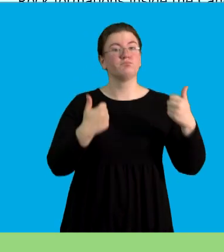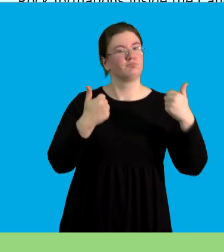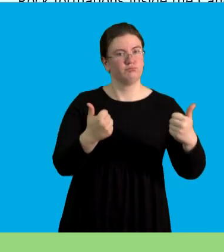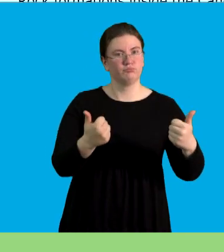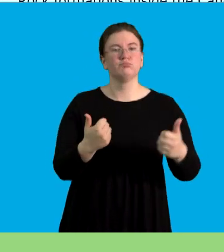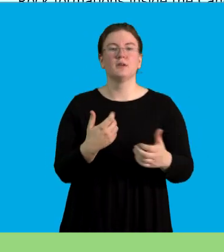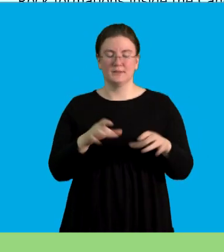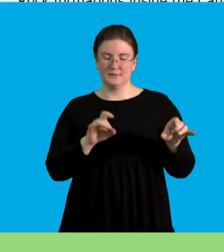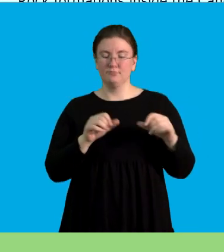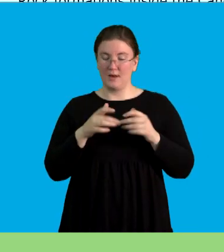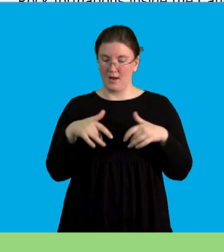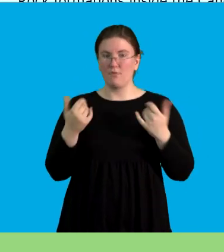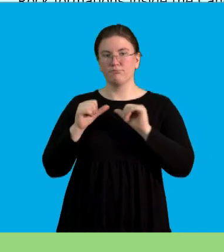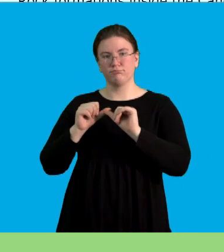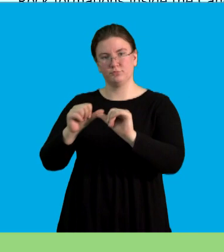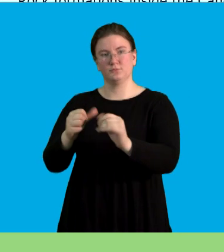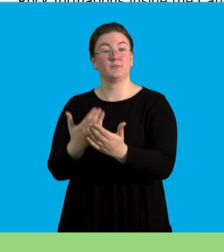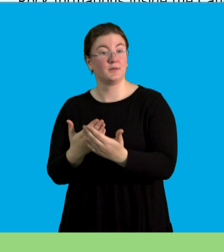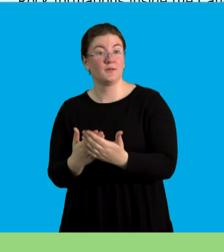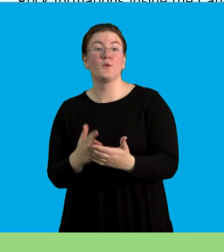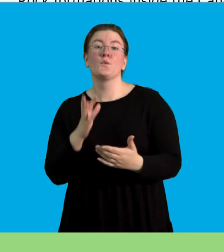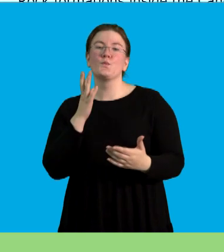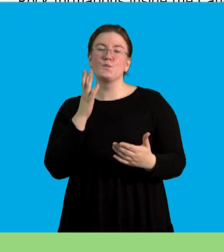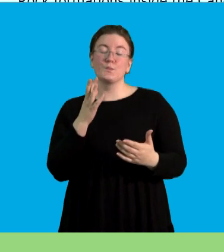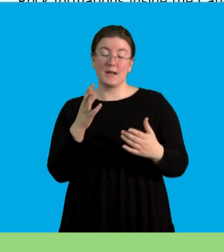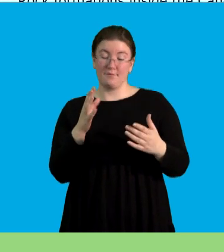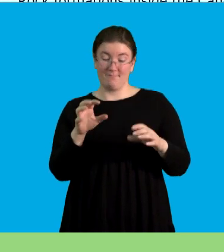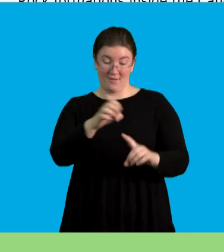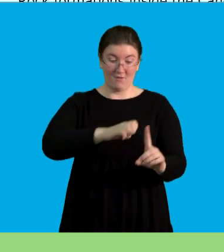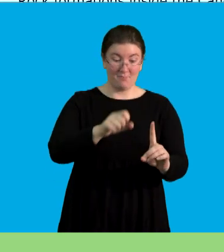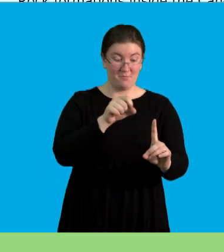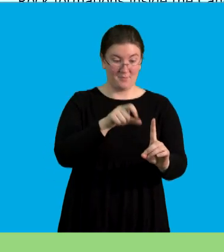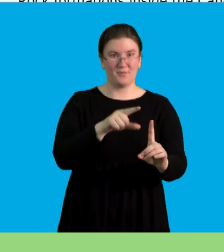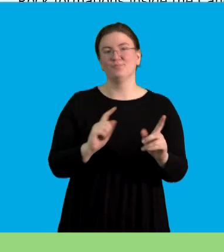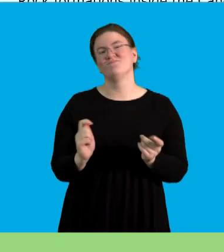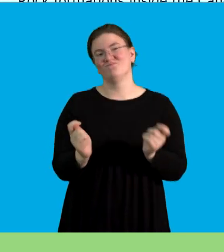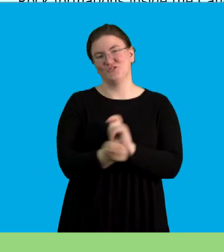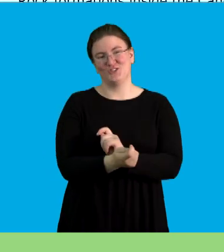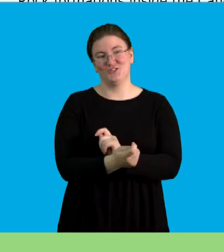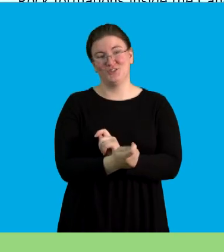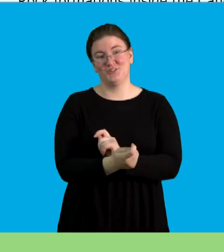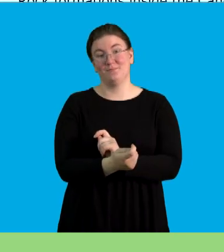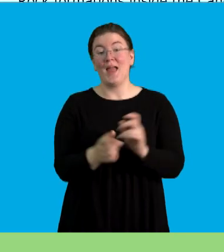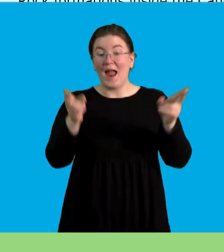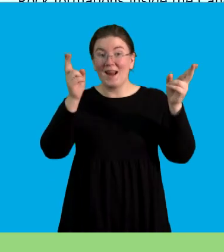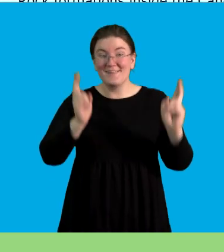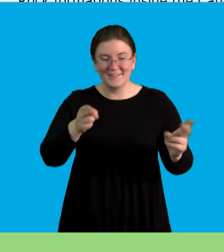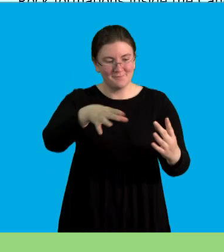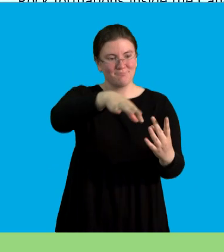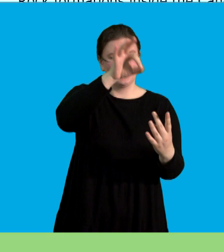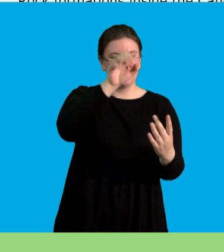changing conditions within an environment. They are selected by nature to